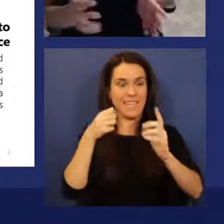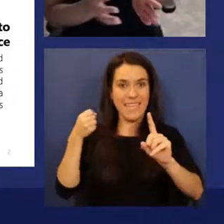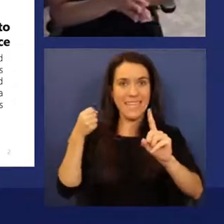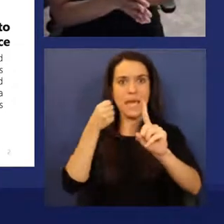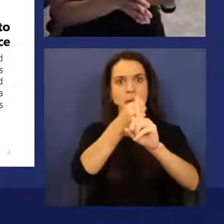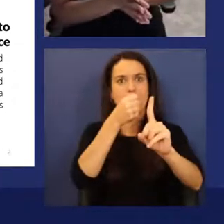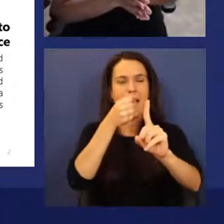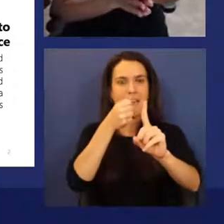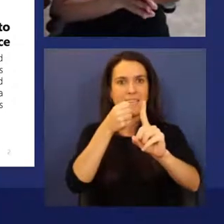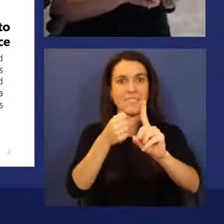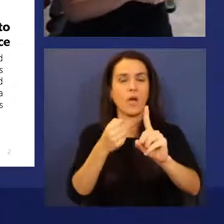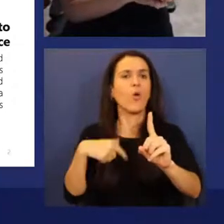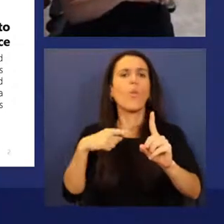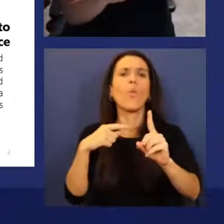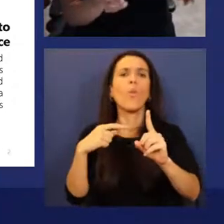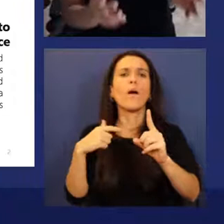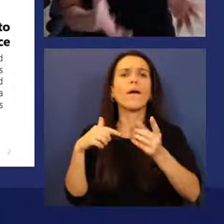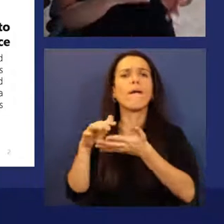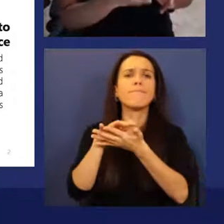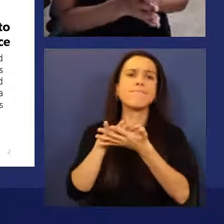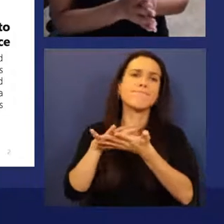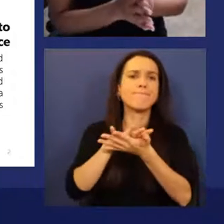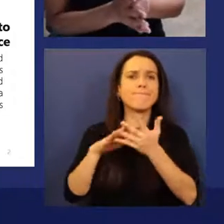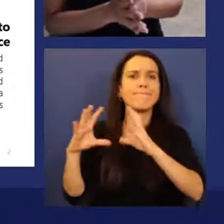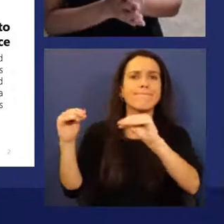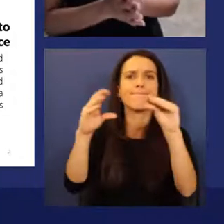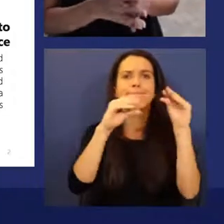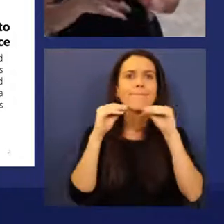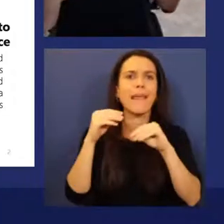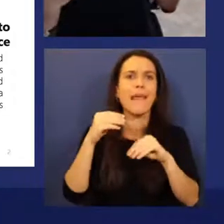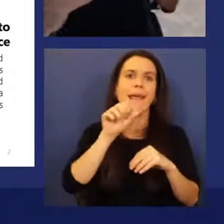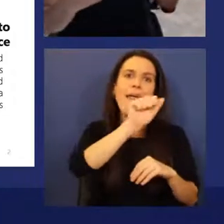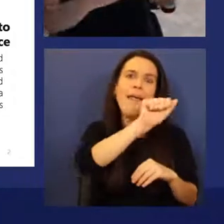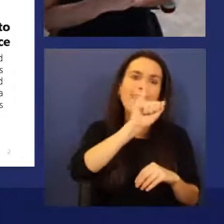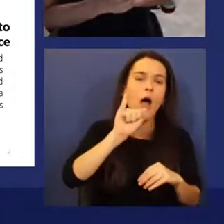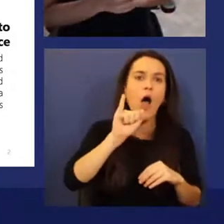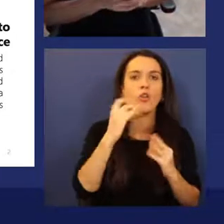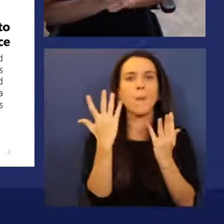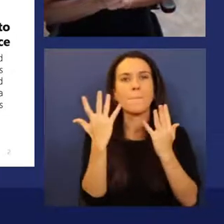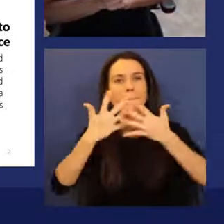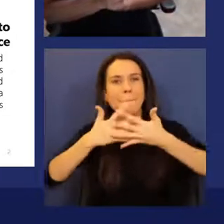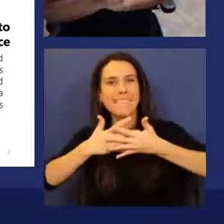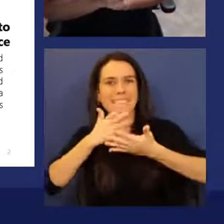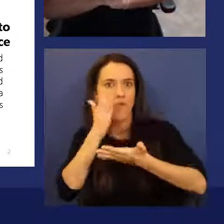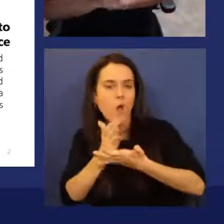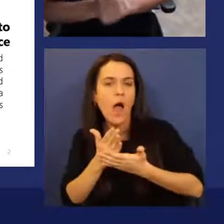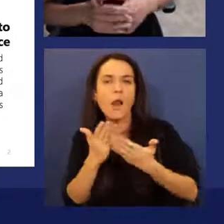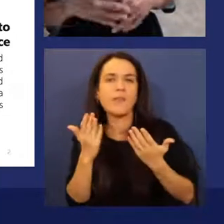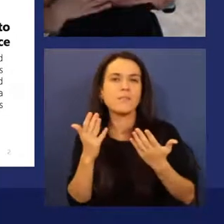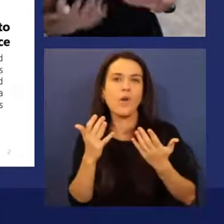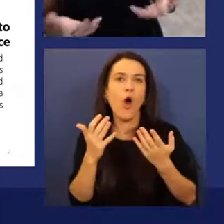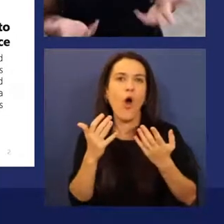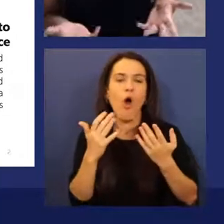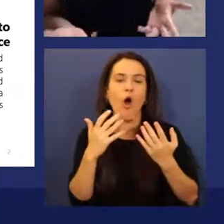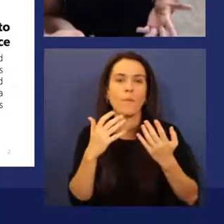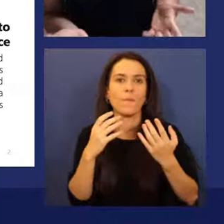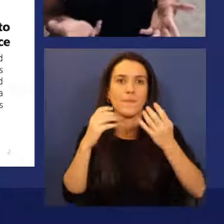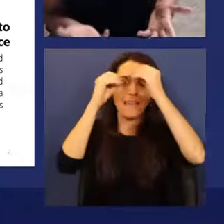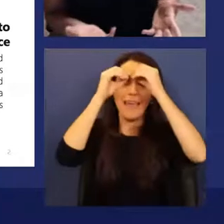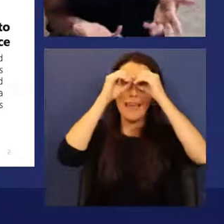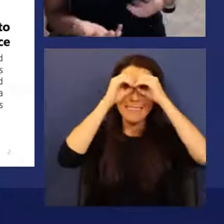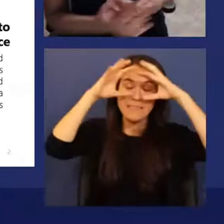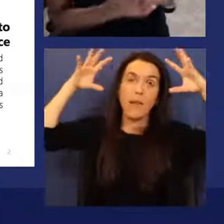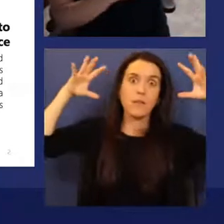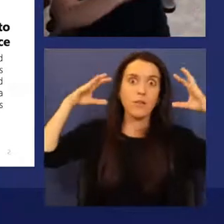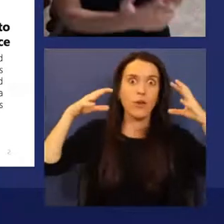whenever we talk about AI or mixed reality, extended reality, however you want to phrase it as, some of them are